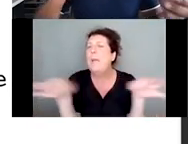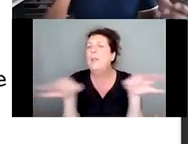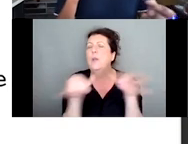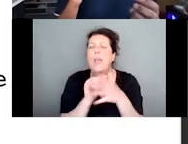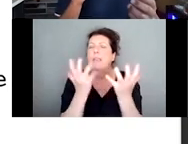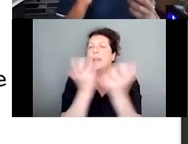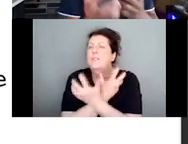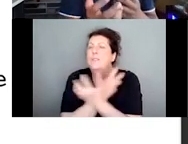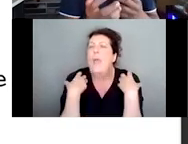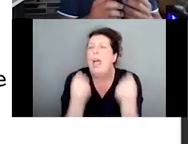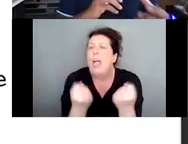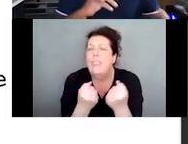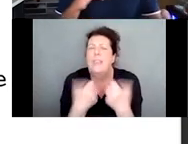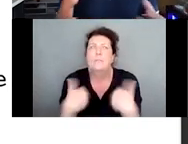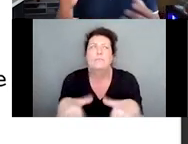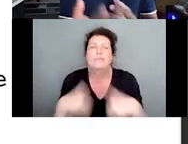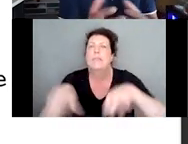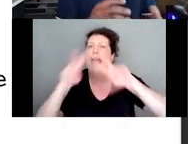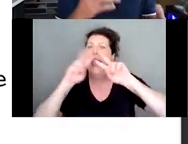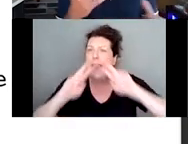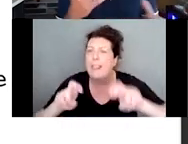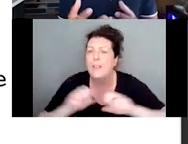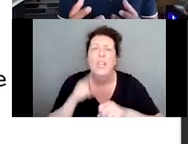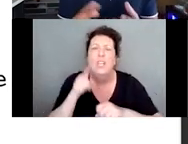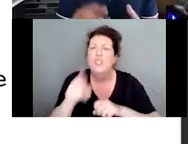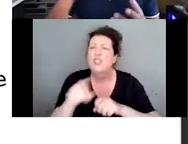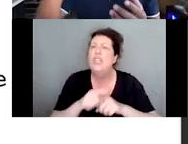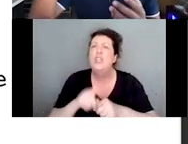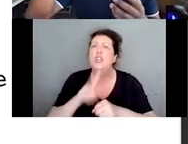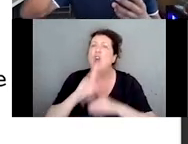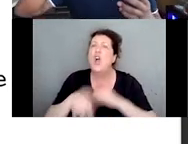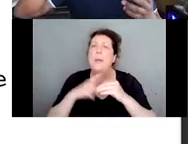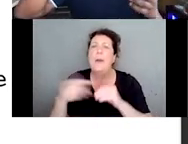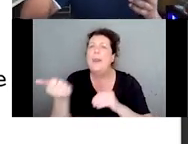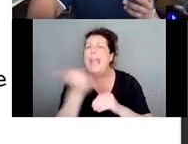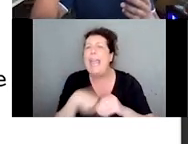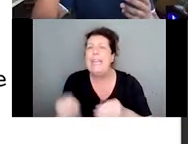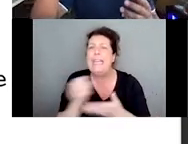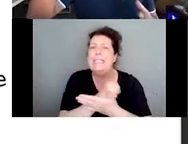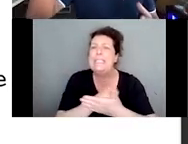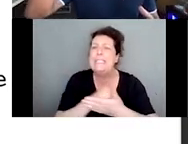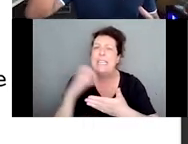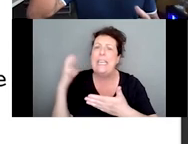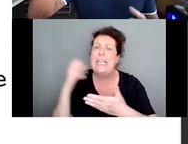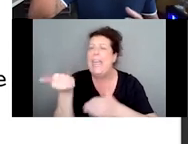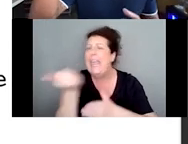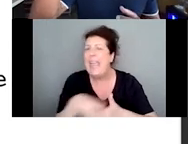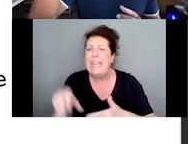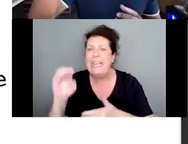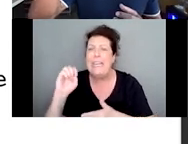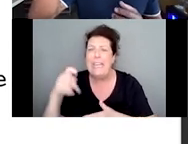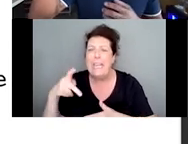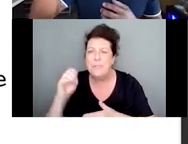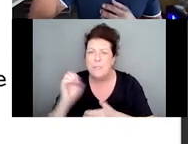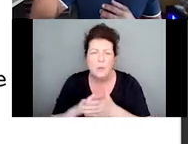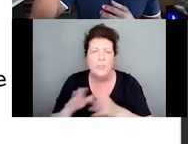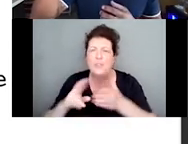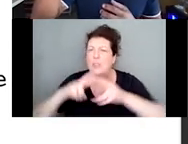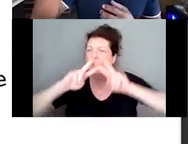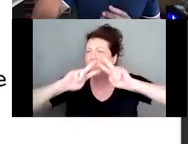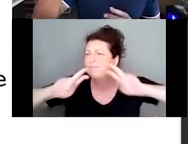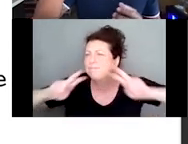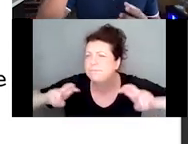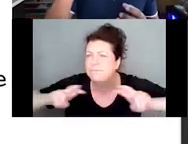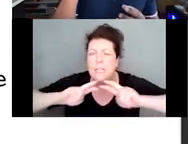And so she would be able, any scene we were talking about, any episode, any character, just be able to get into where the, the brain